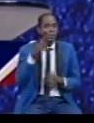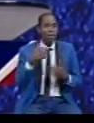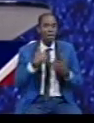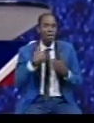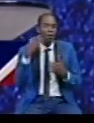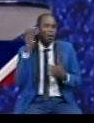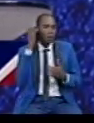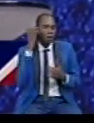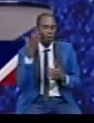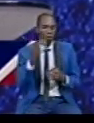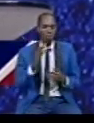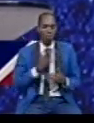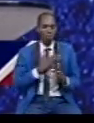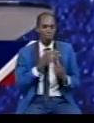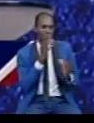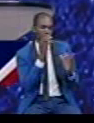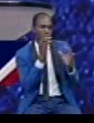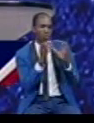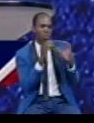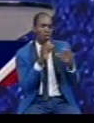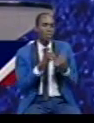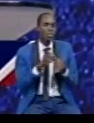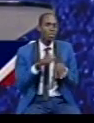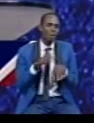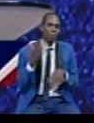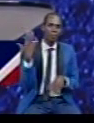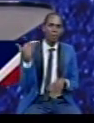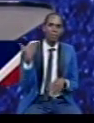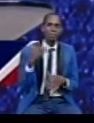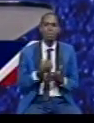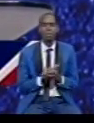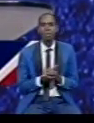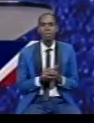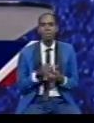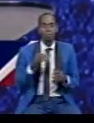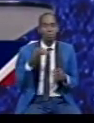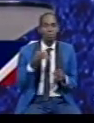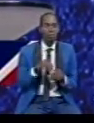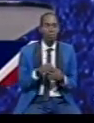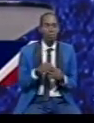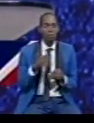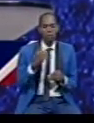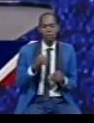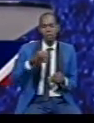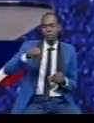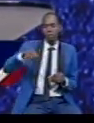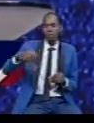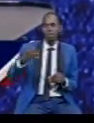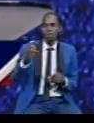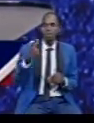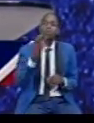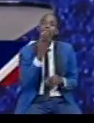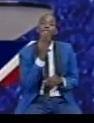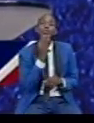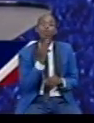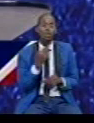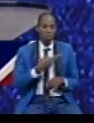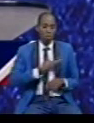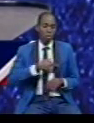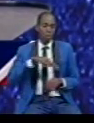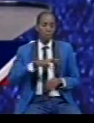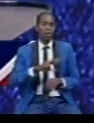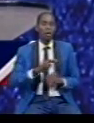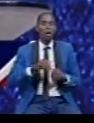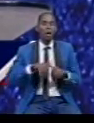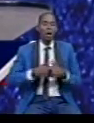of my conversation in time past in the Jews' religion, how that